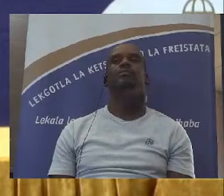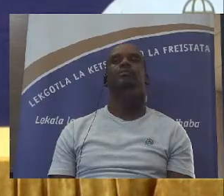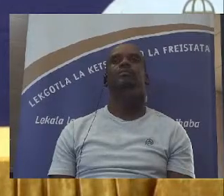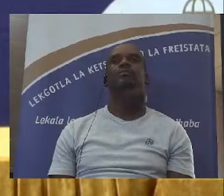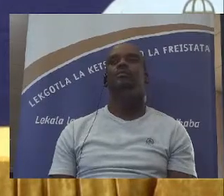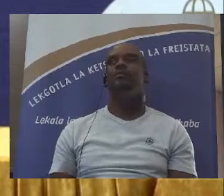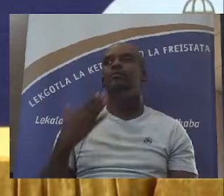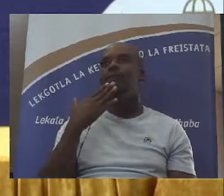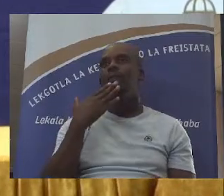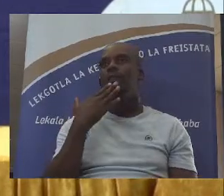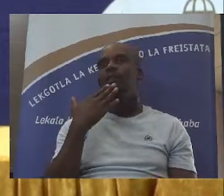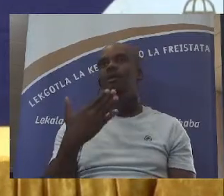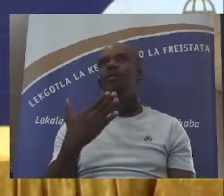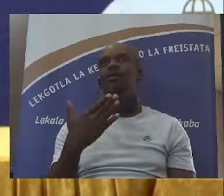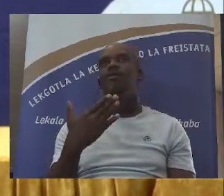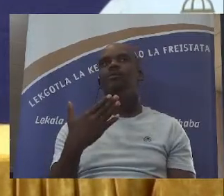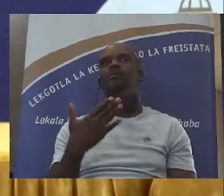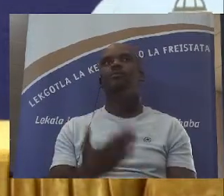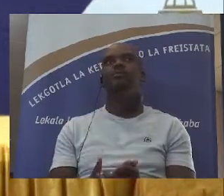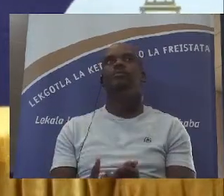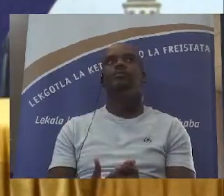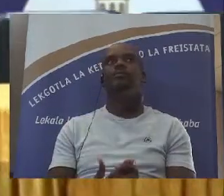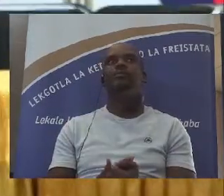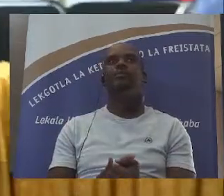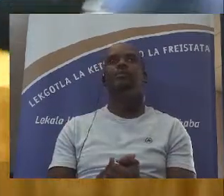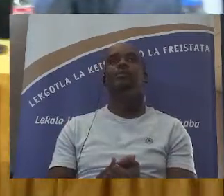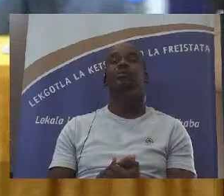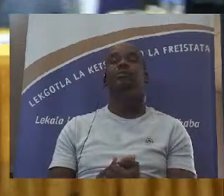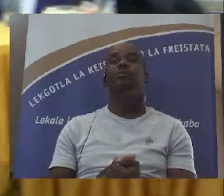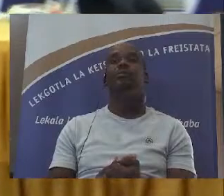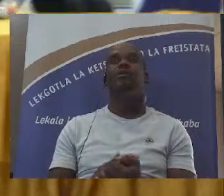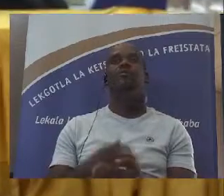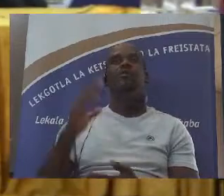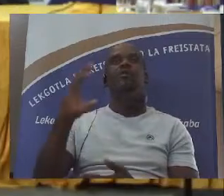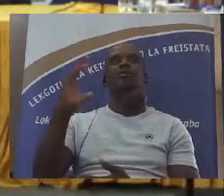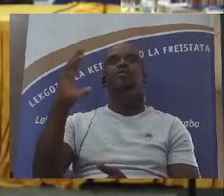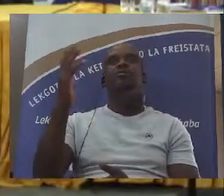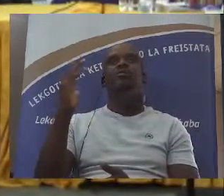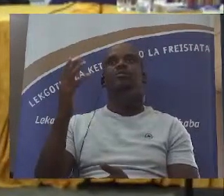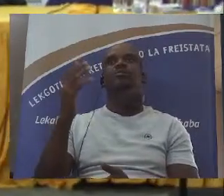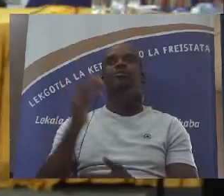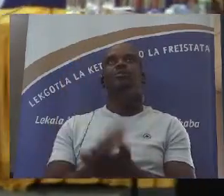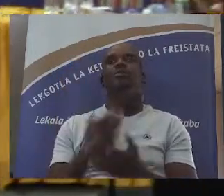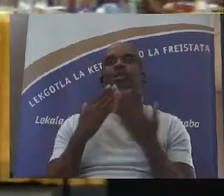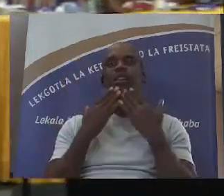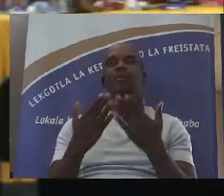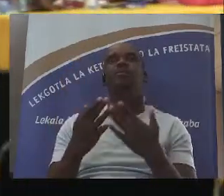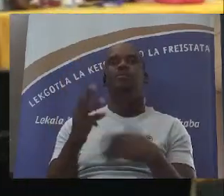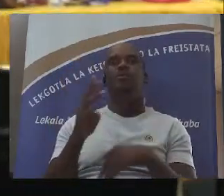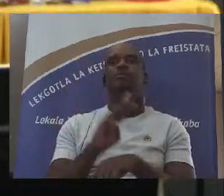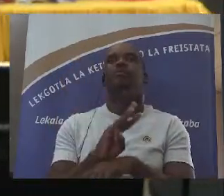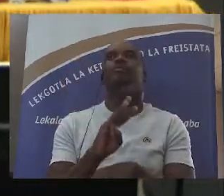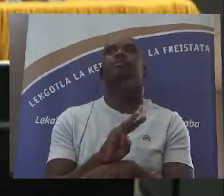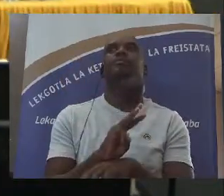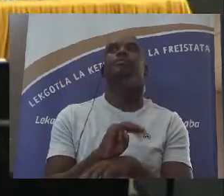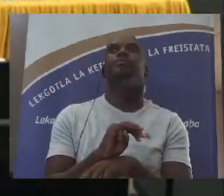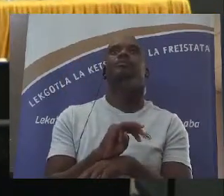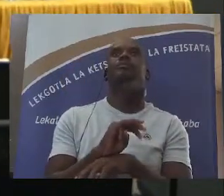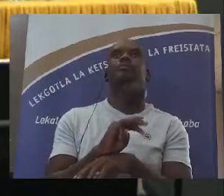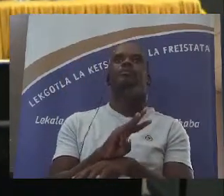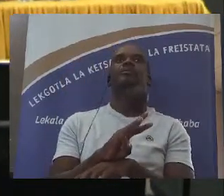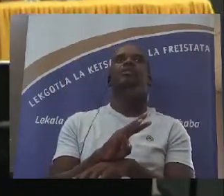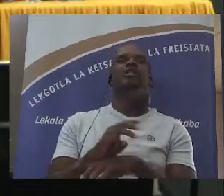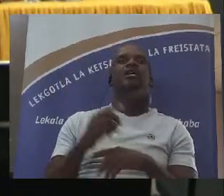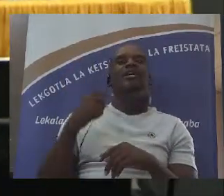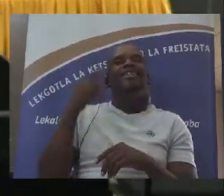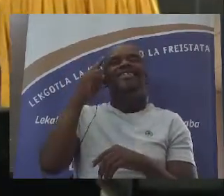Thank you very much for the informative presentation. Ke nahana boholo ba lona le